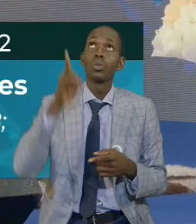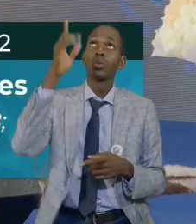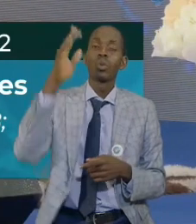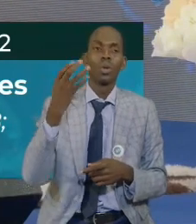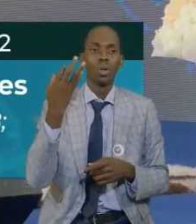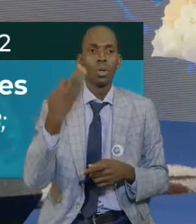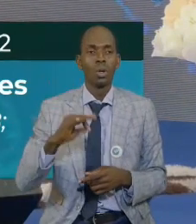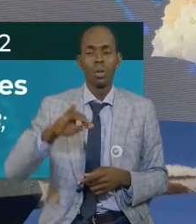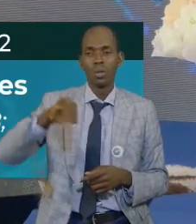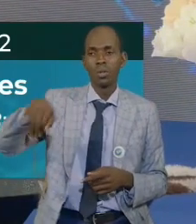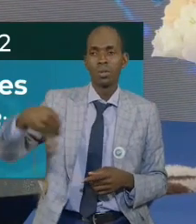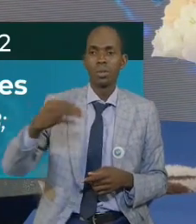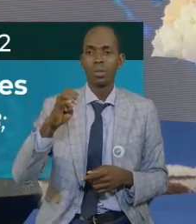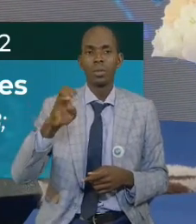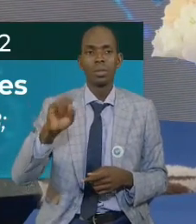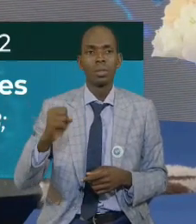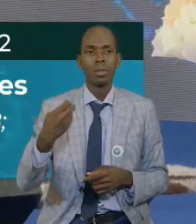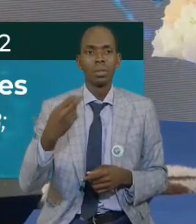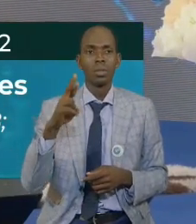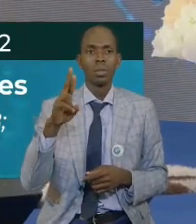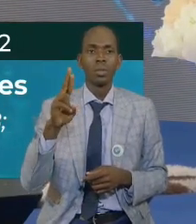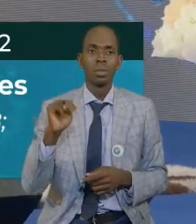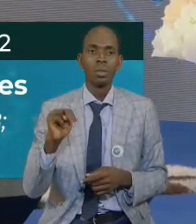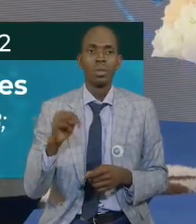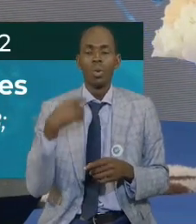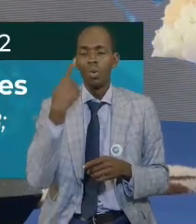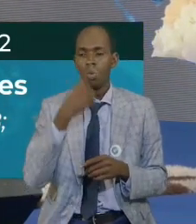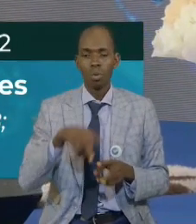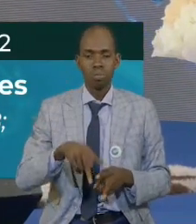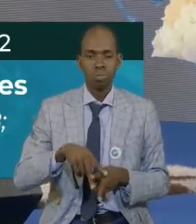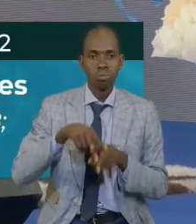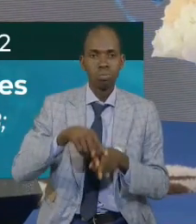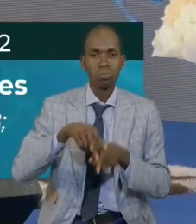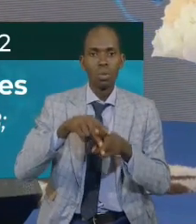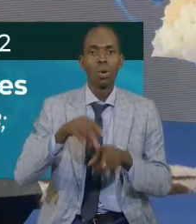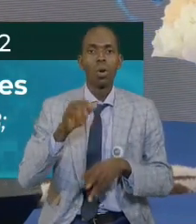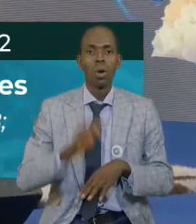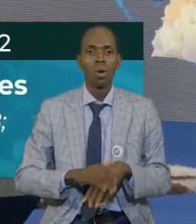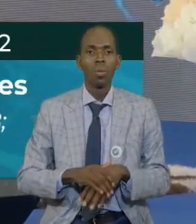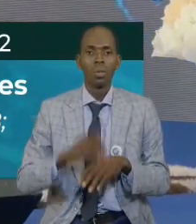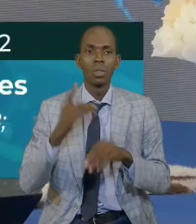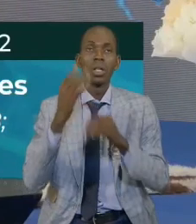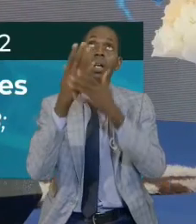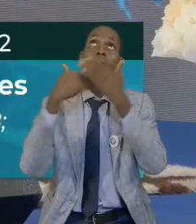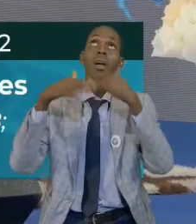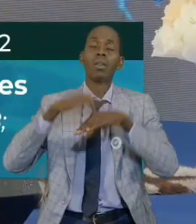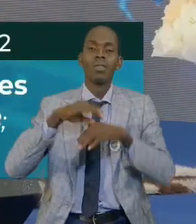who rideth upon the heaven in thy hell